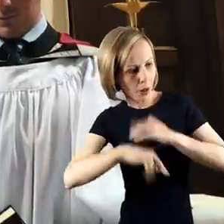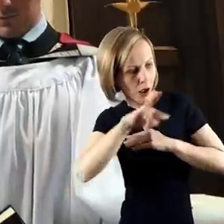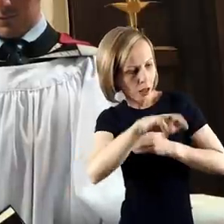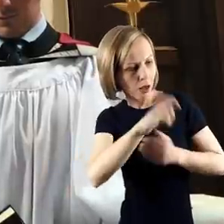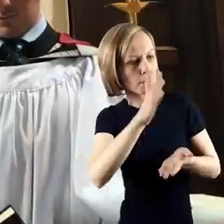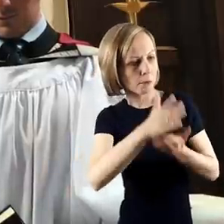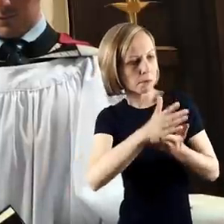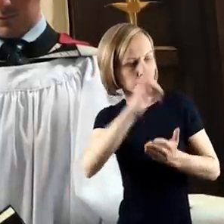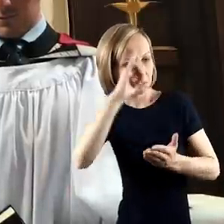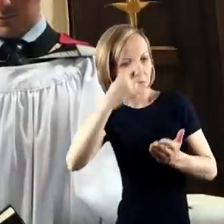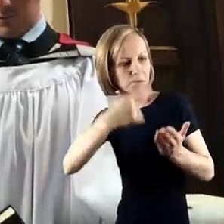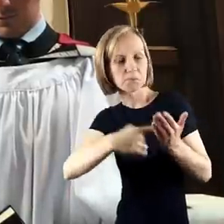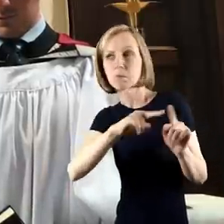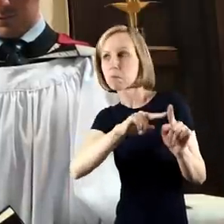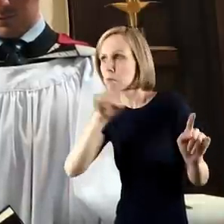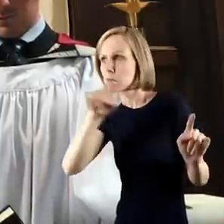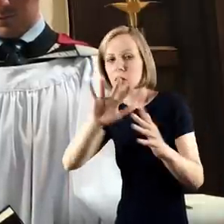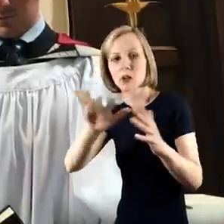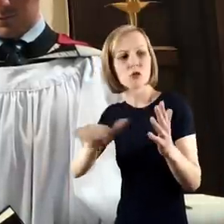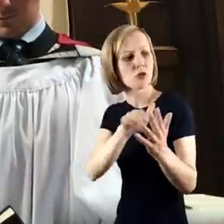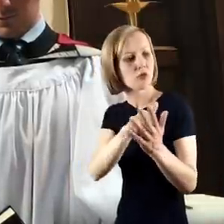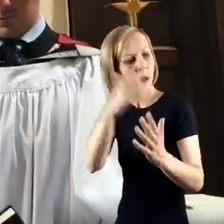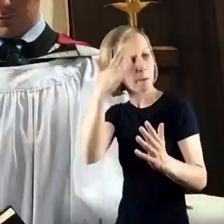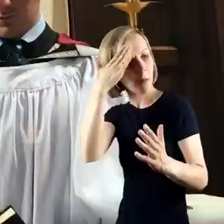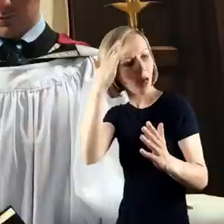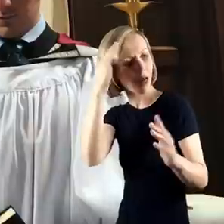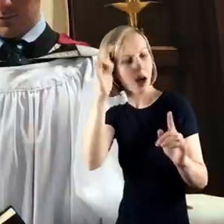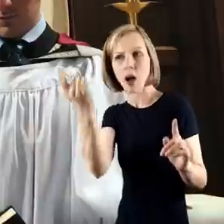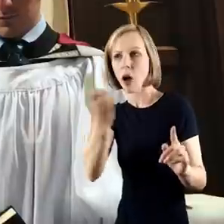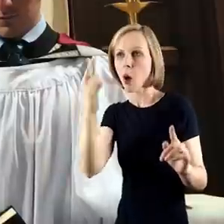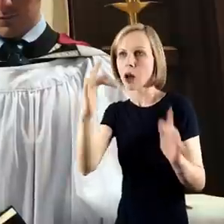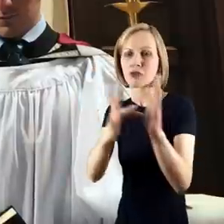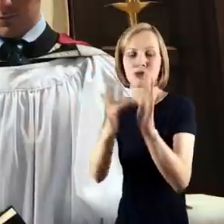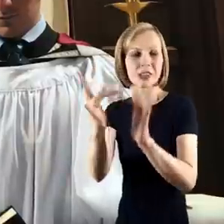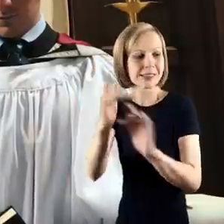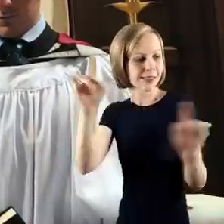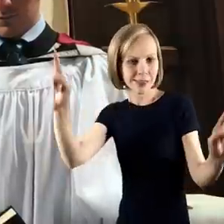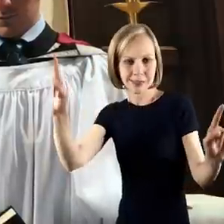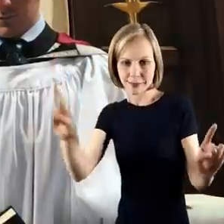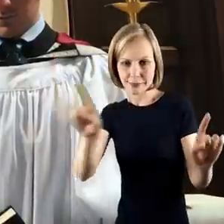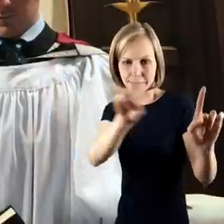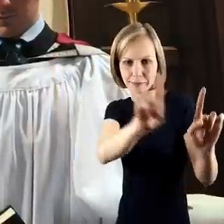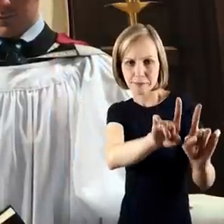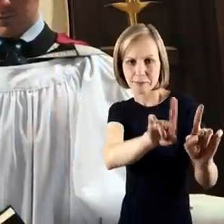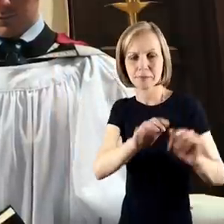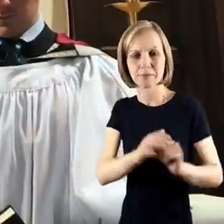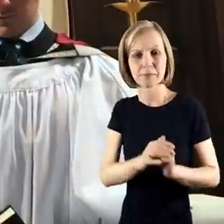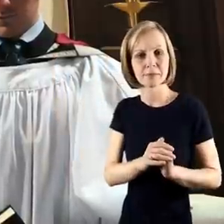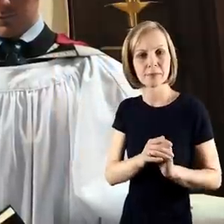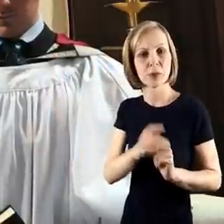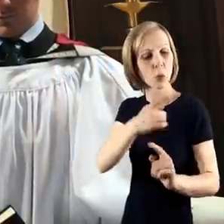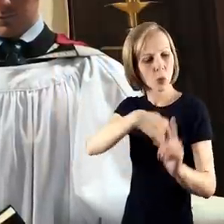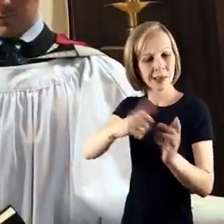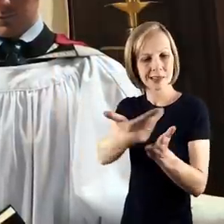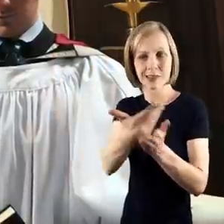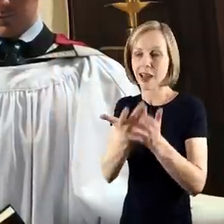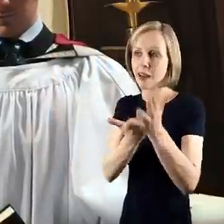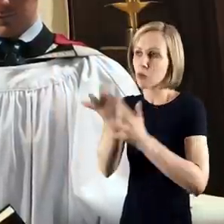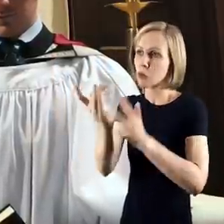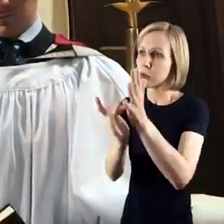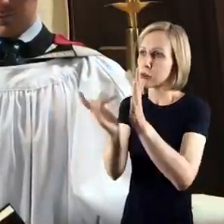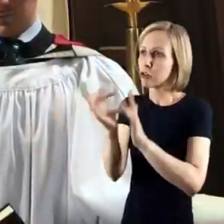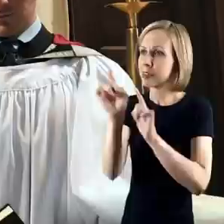Son, grant that we who are redeemed by his blood may share with her in the glory of your eternal